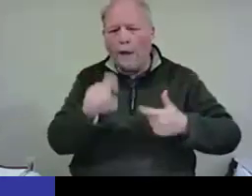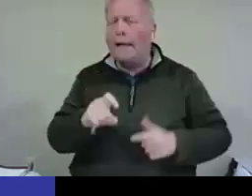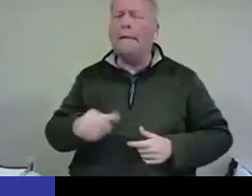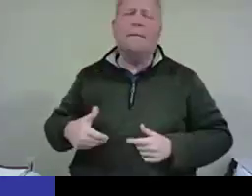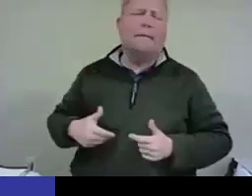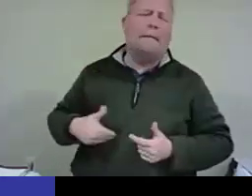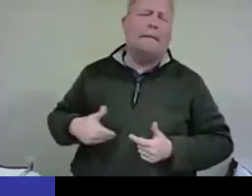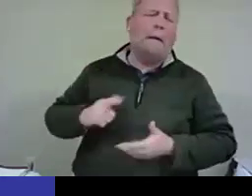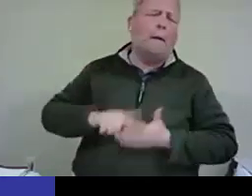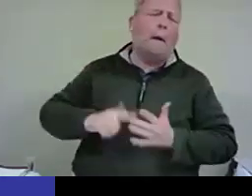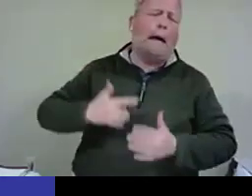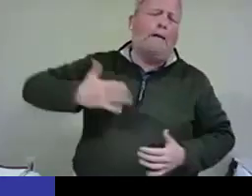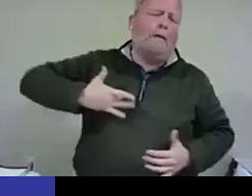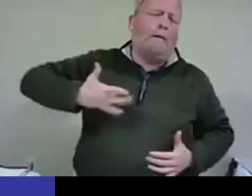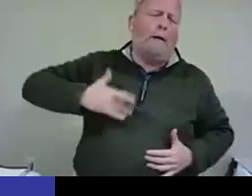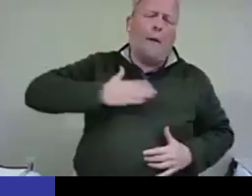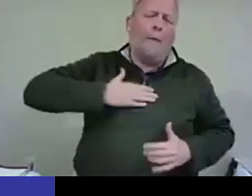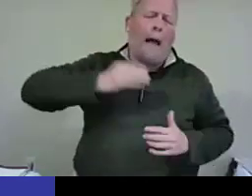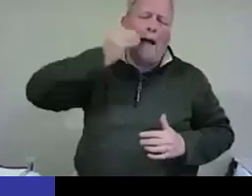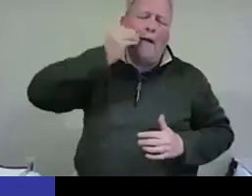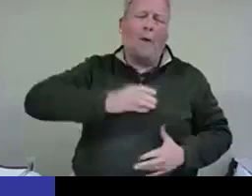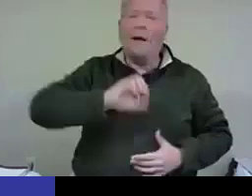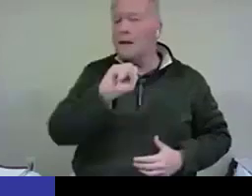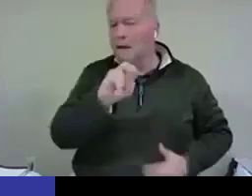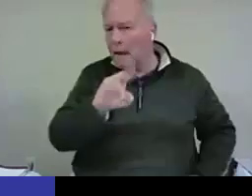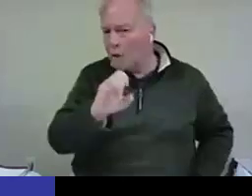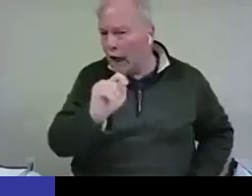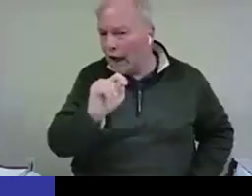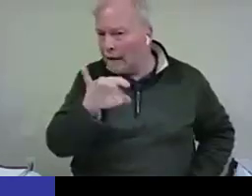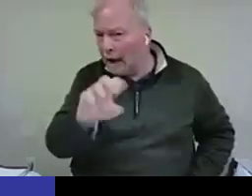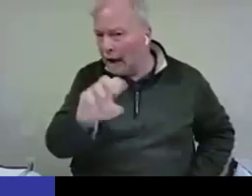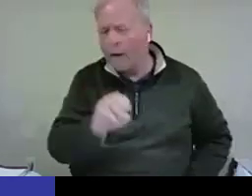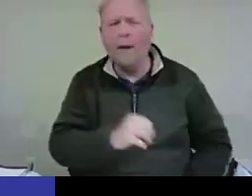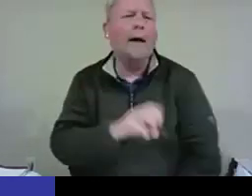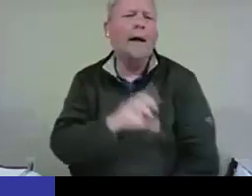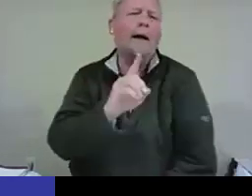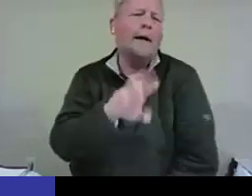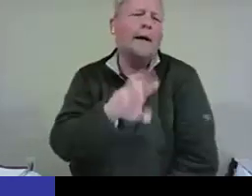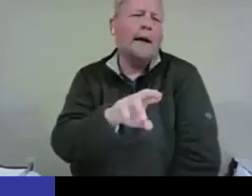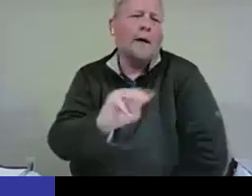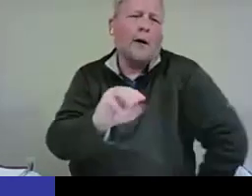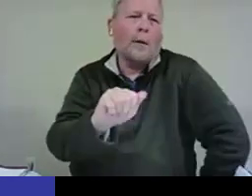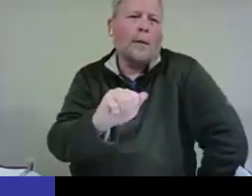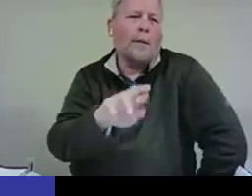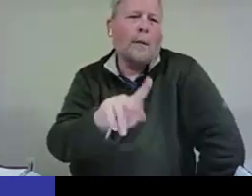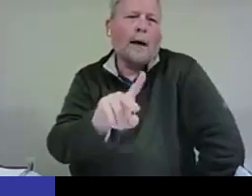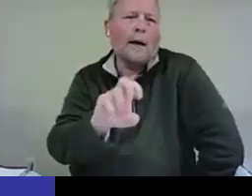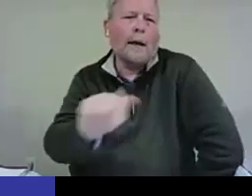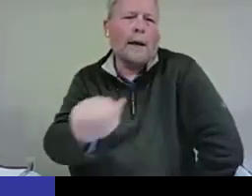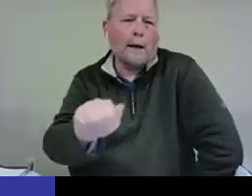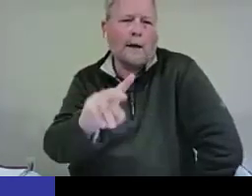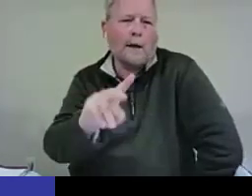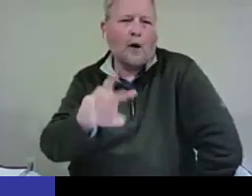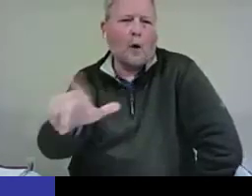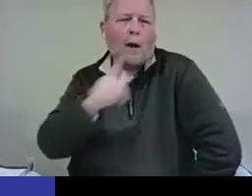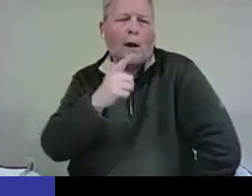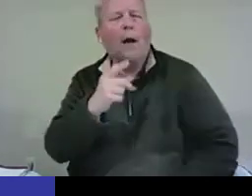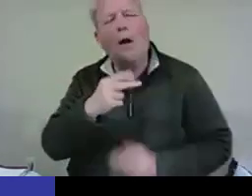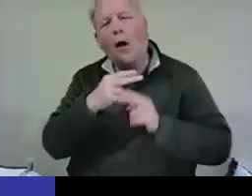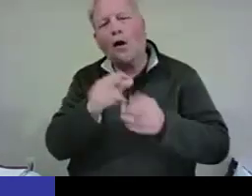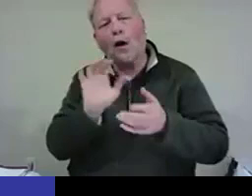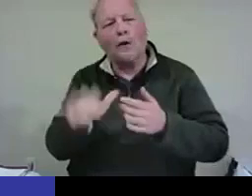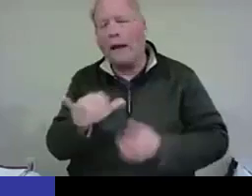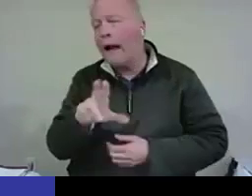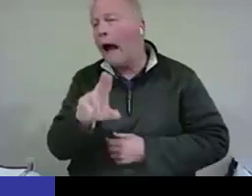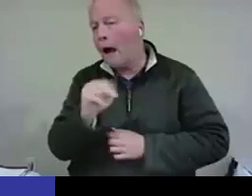what Dr. Marquita Newell refers to as untrue, unfounded, or unalterable attributions to a